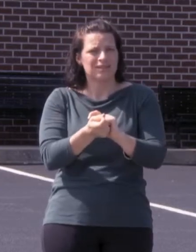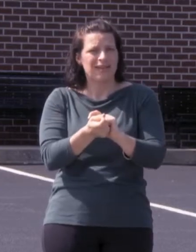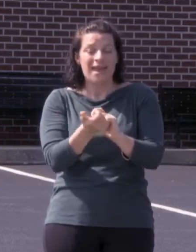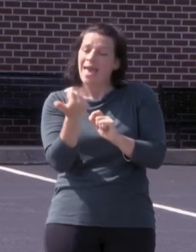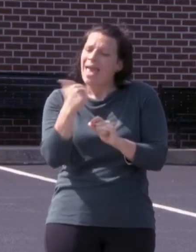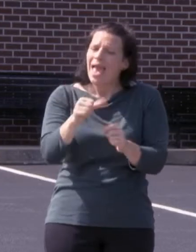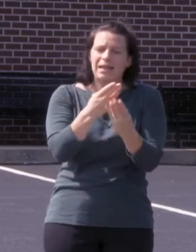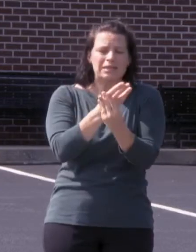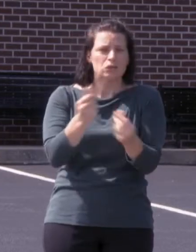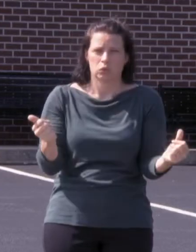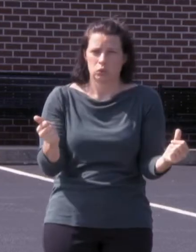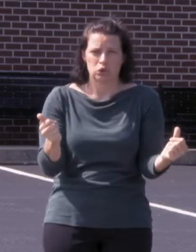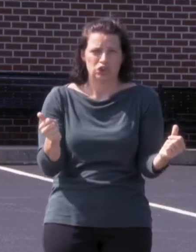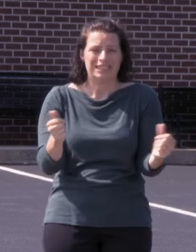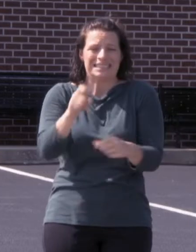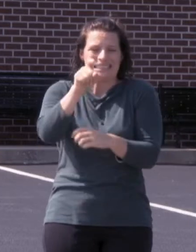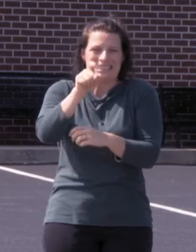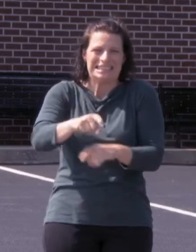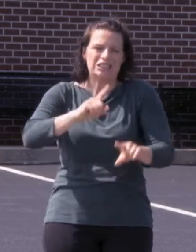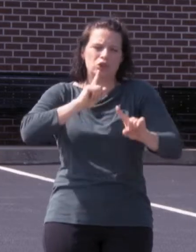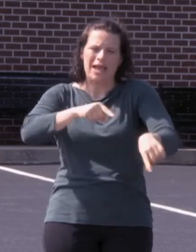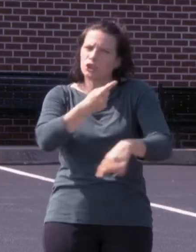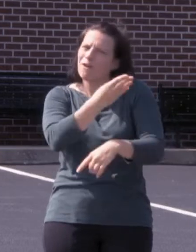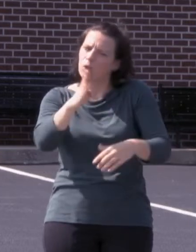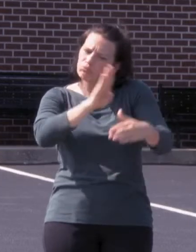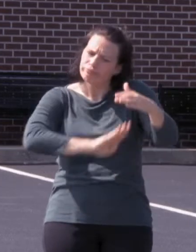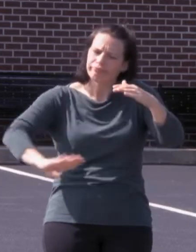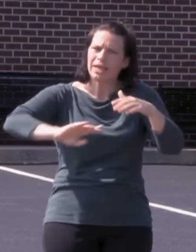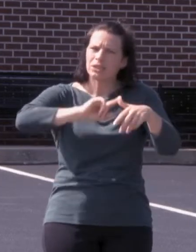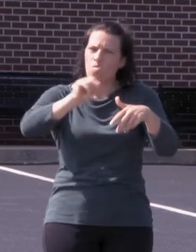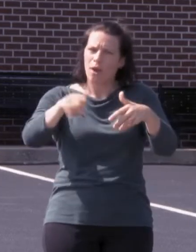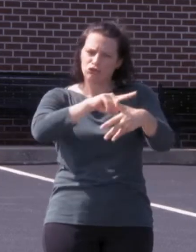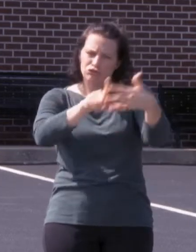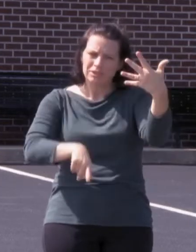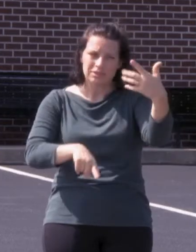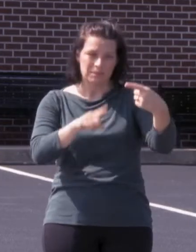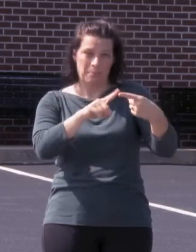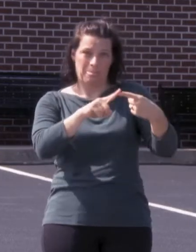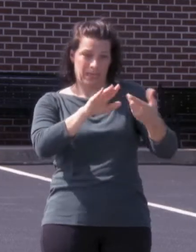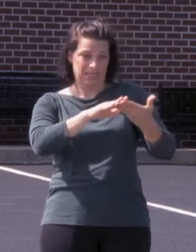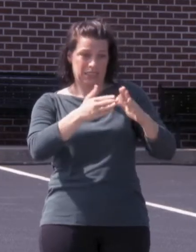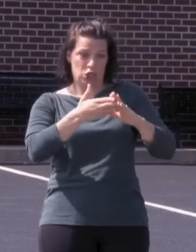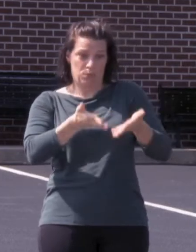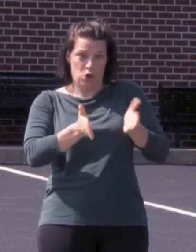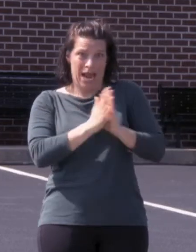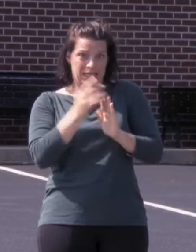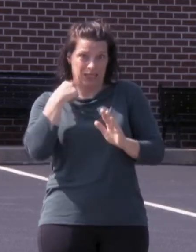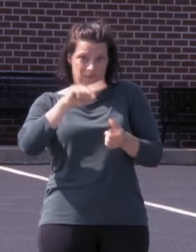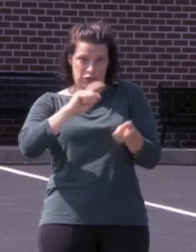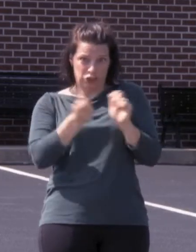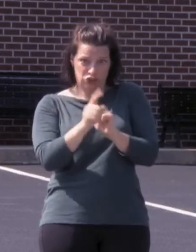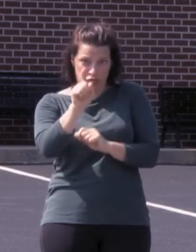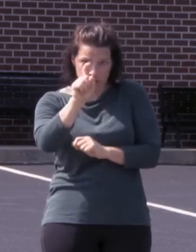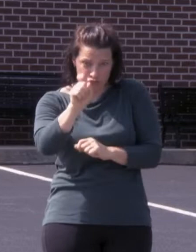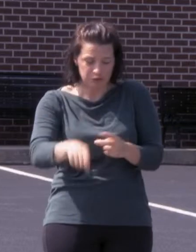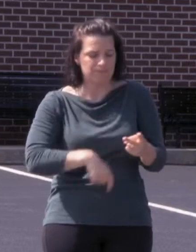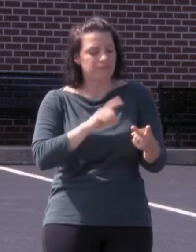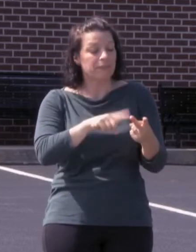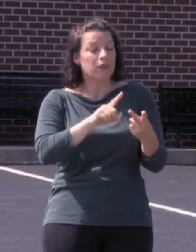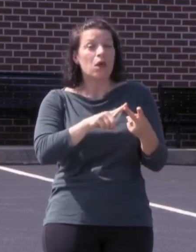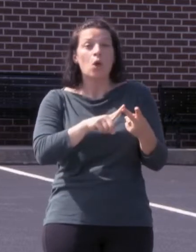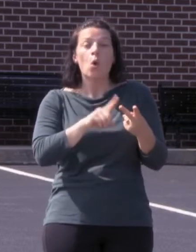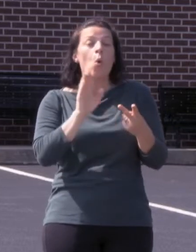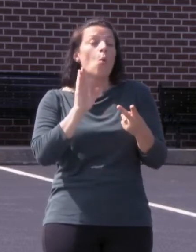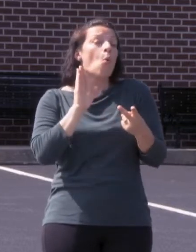any solution needs to answer a few basic questions. Is the community asking for this change? Will it make